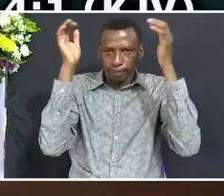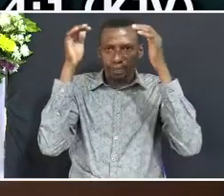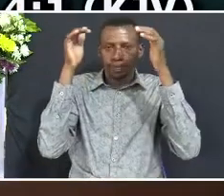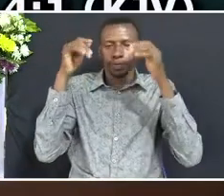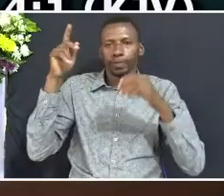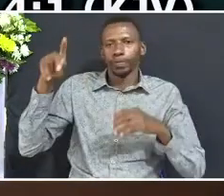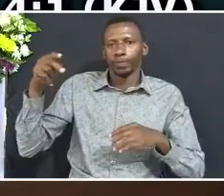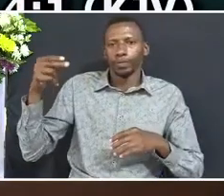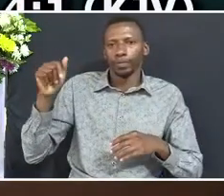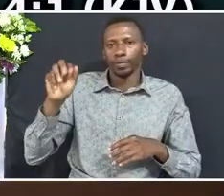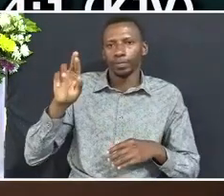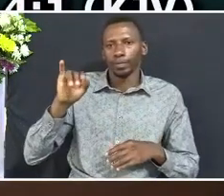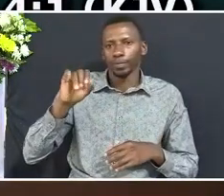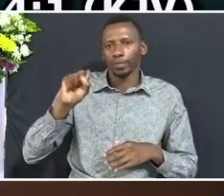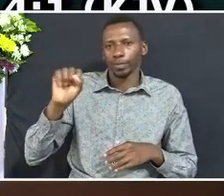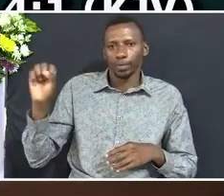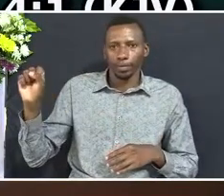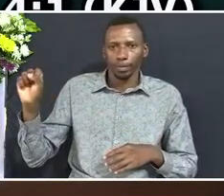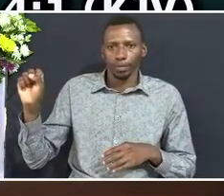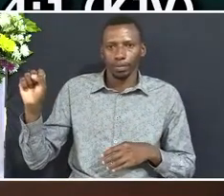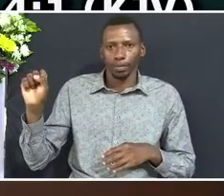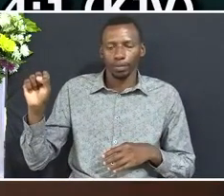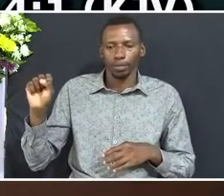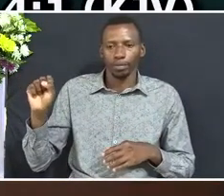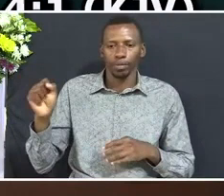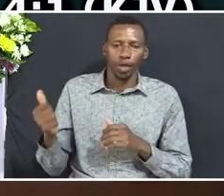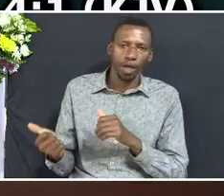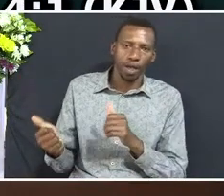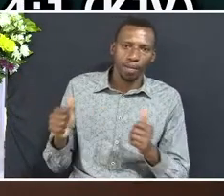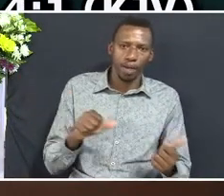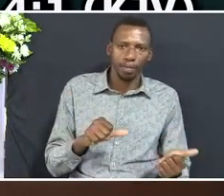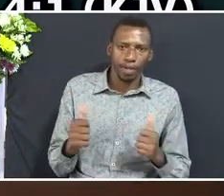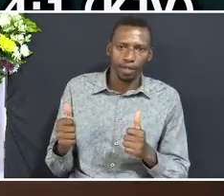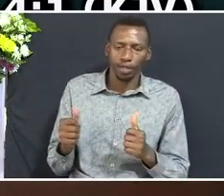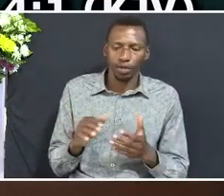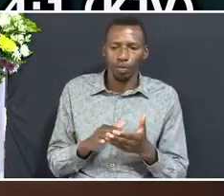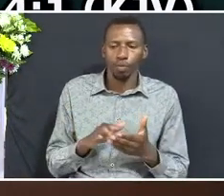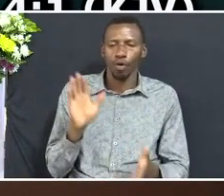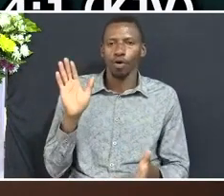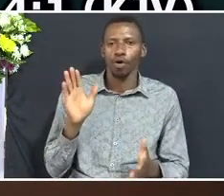had heard that Jesus made and baptized more disciples